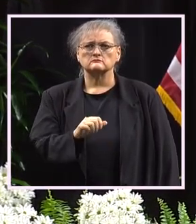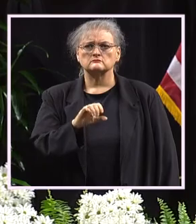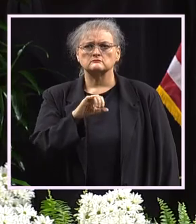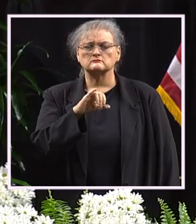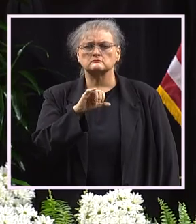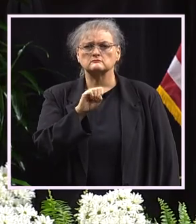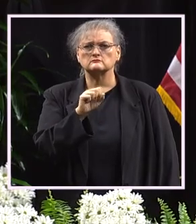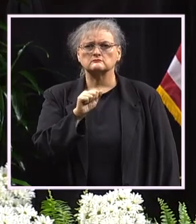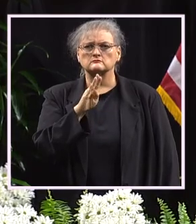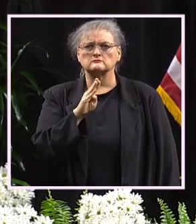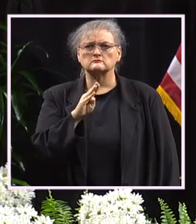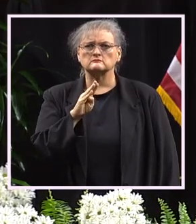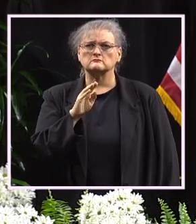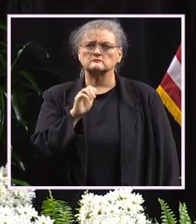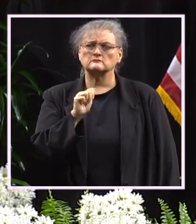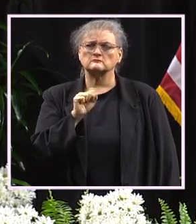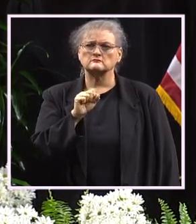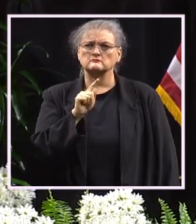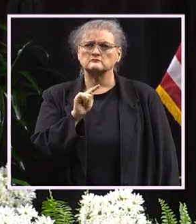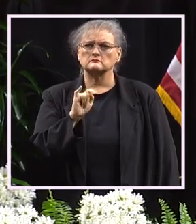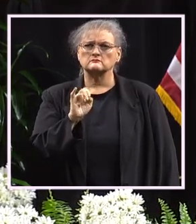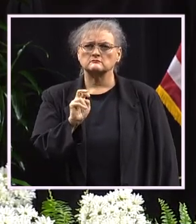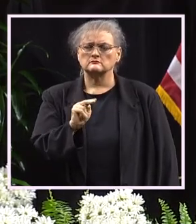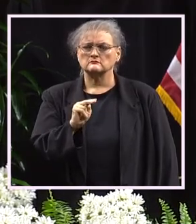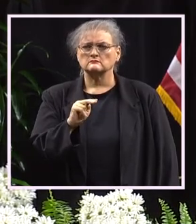Sebastian Flores, Master of Accountancy.